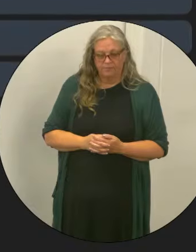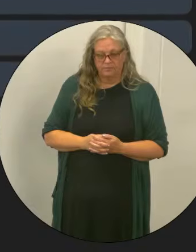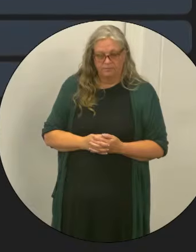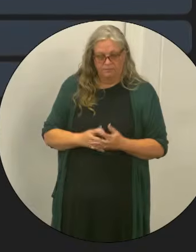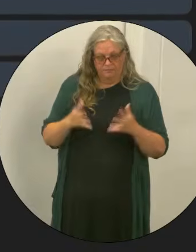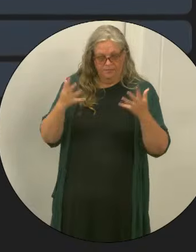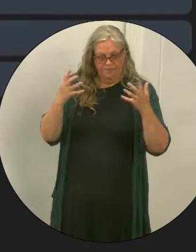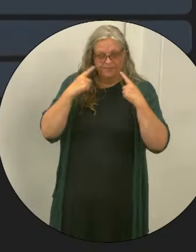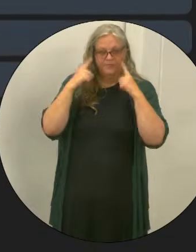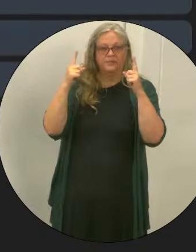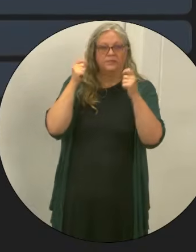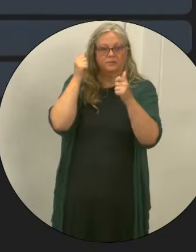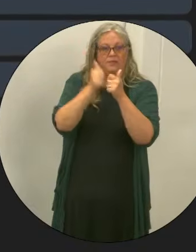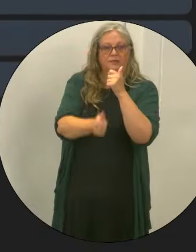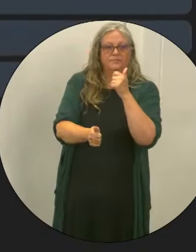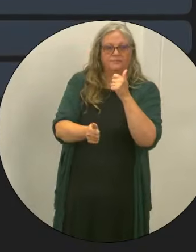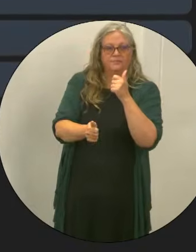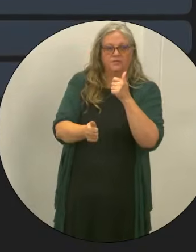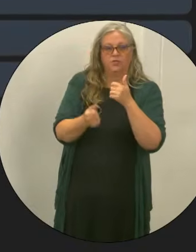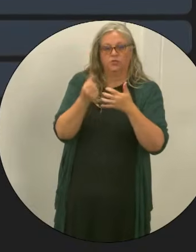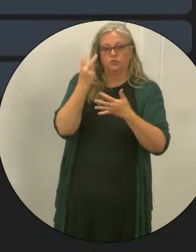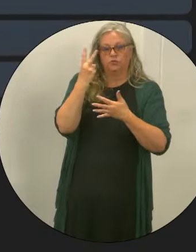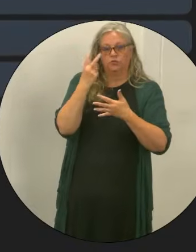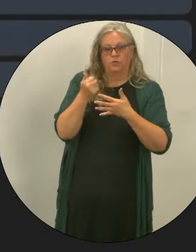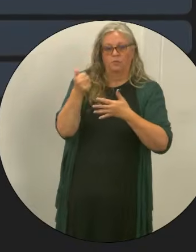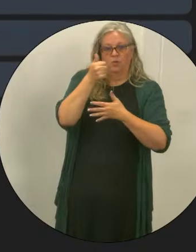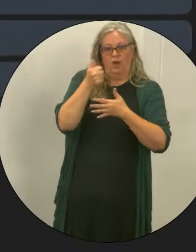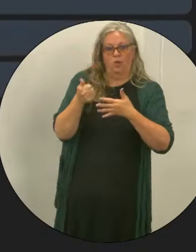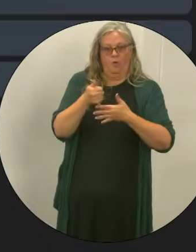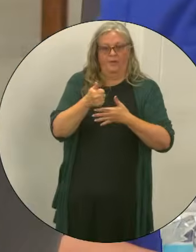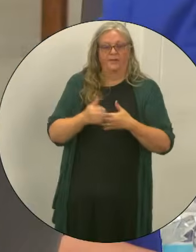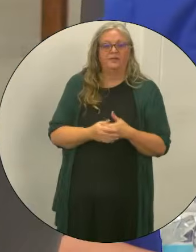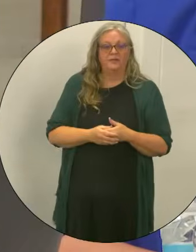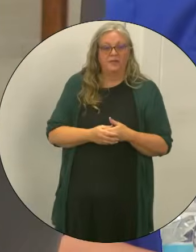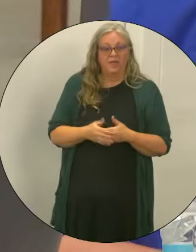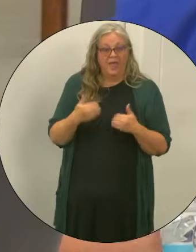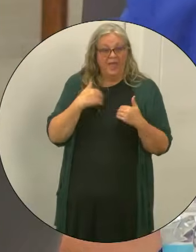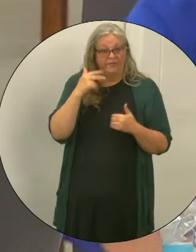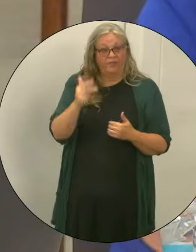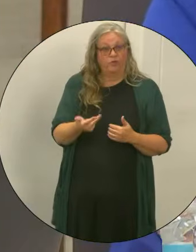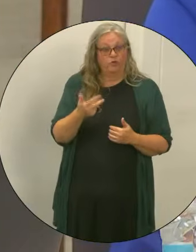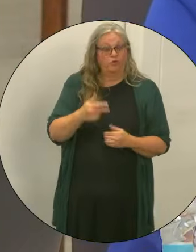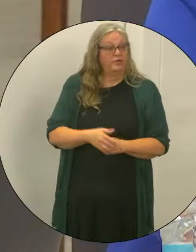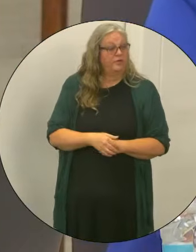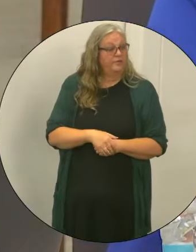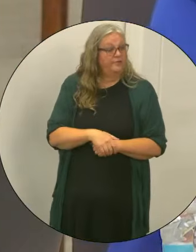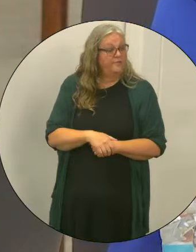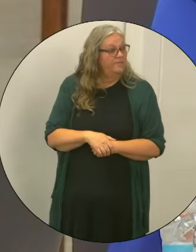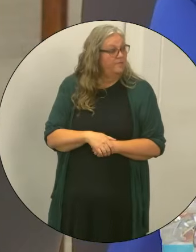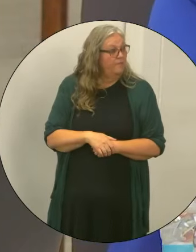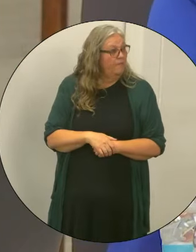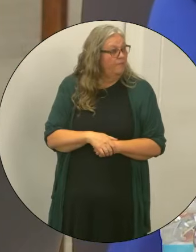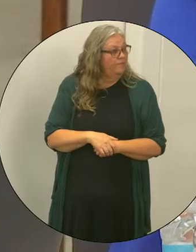Motion passes. We have two priorities. Do we have a third?